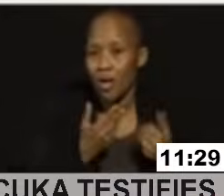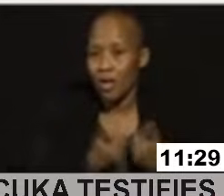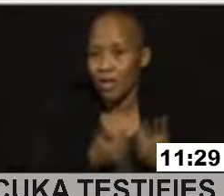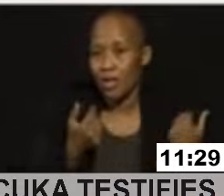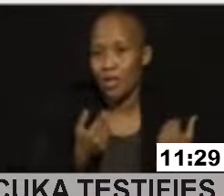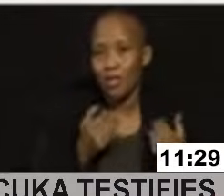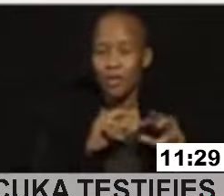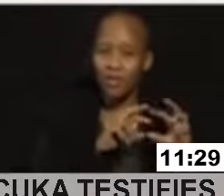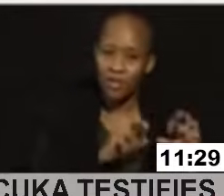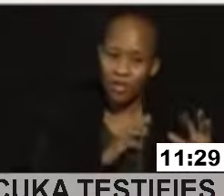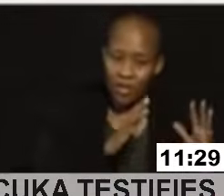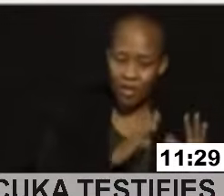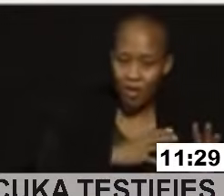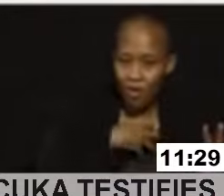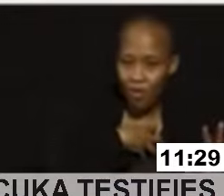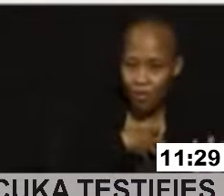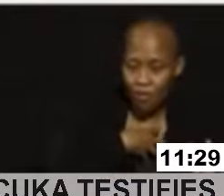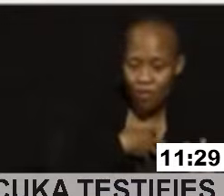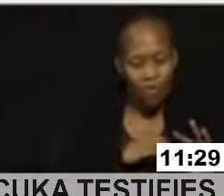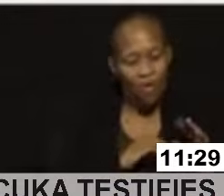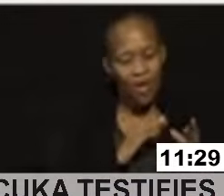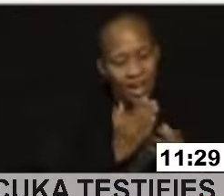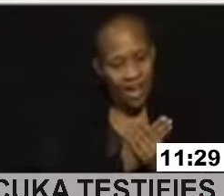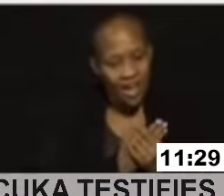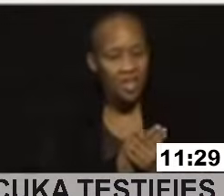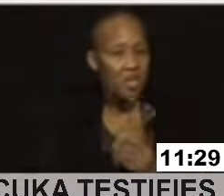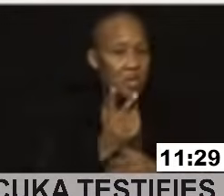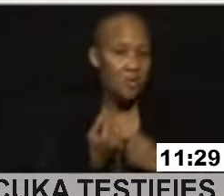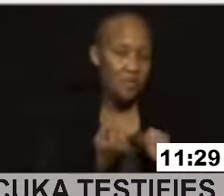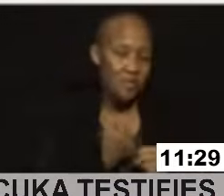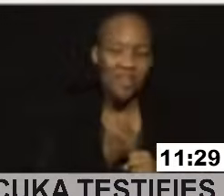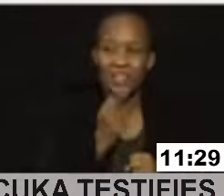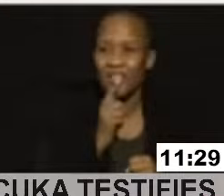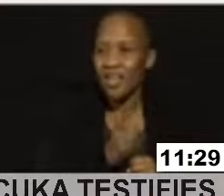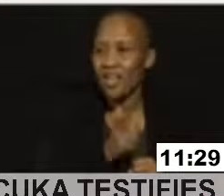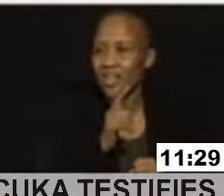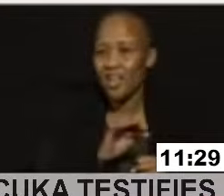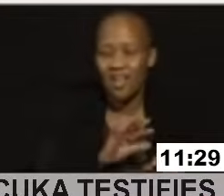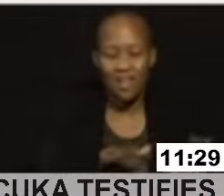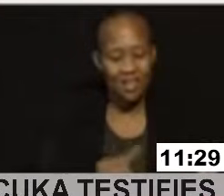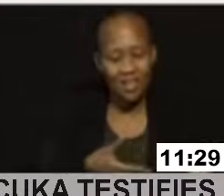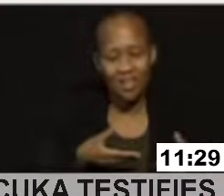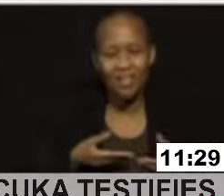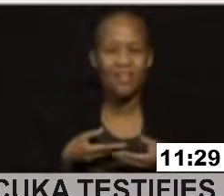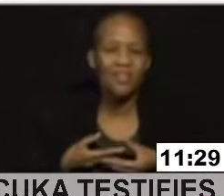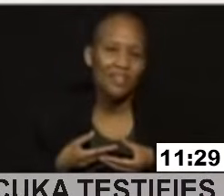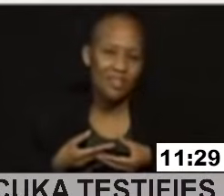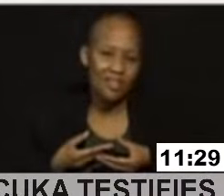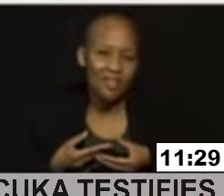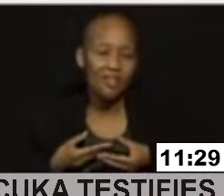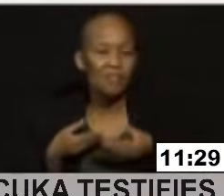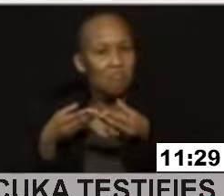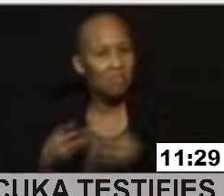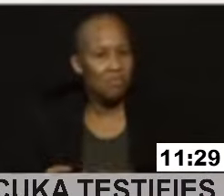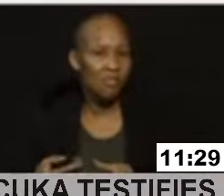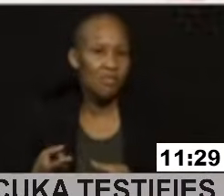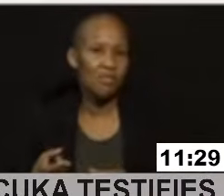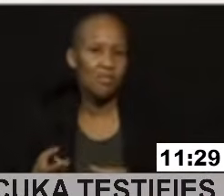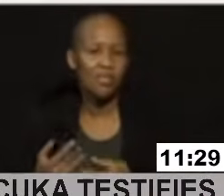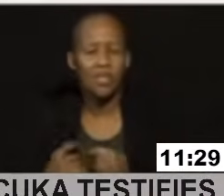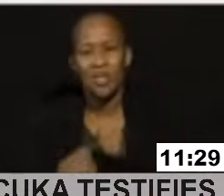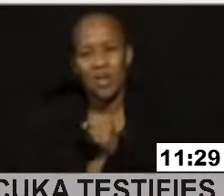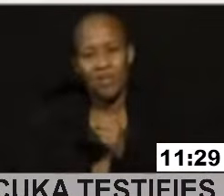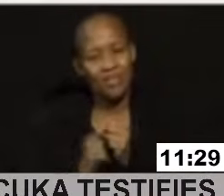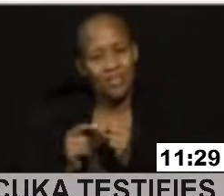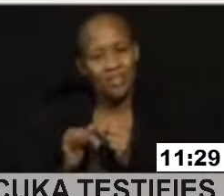on their own, they will investigate a case after a year or two, and then bring the docket to the AG's office. We'll take